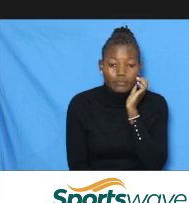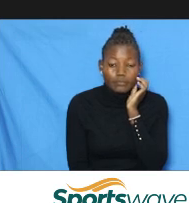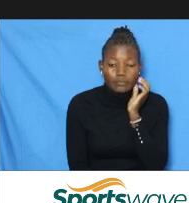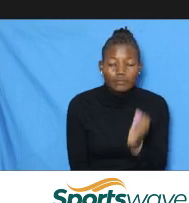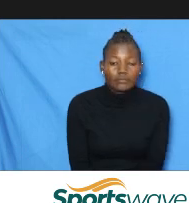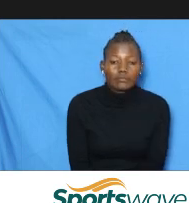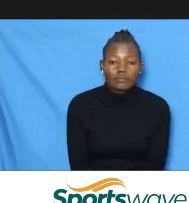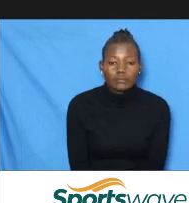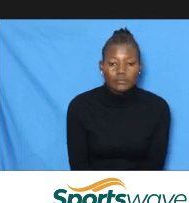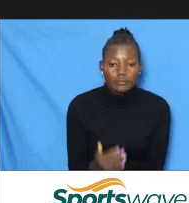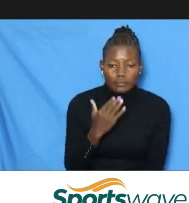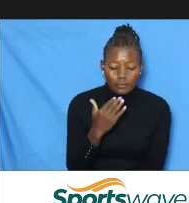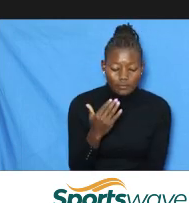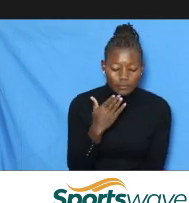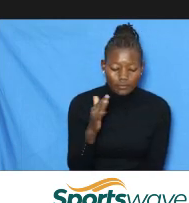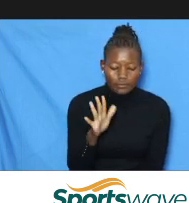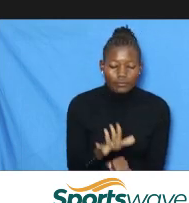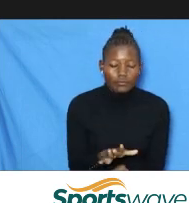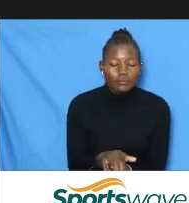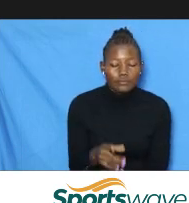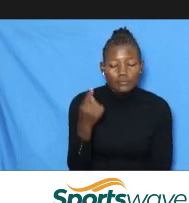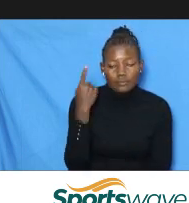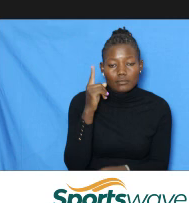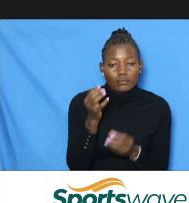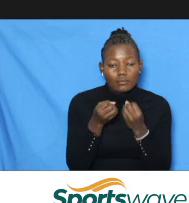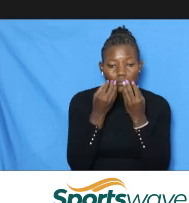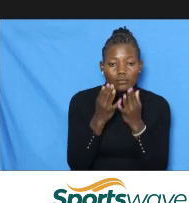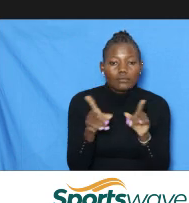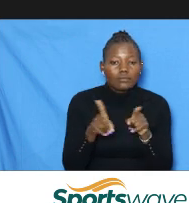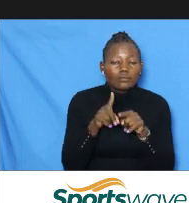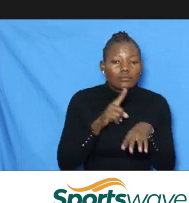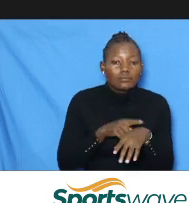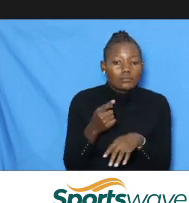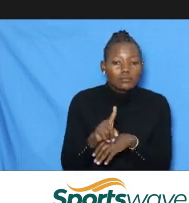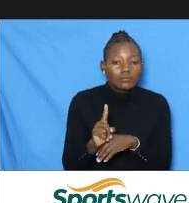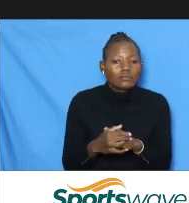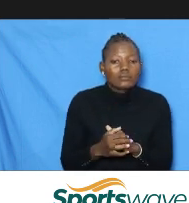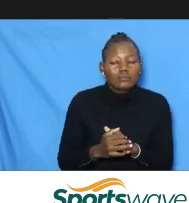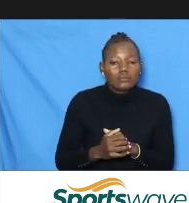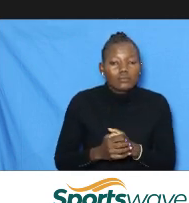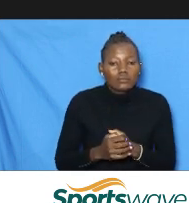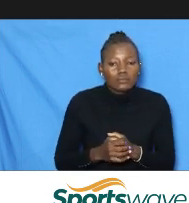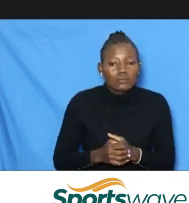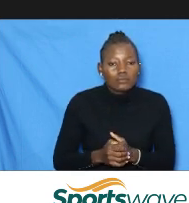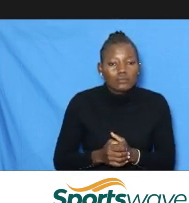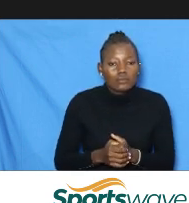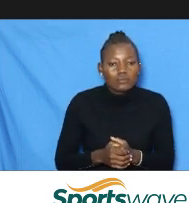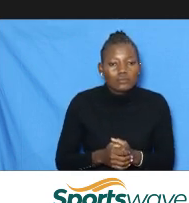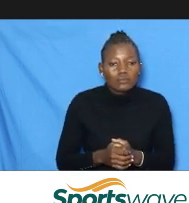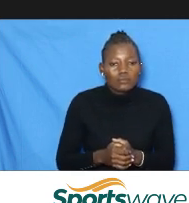Oh, thank you so much. This is great information. I appreciate your time there for doing this.